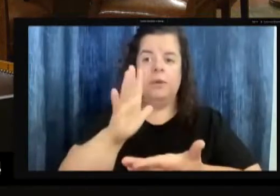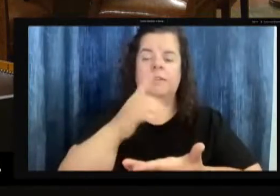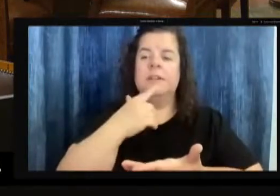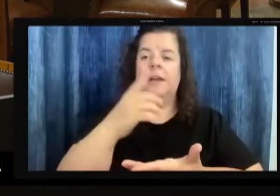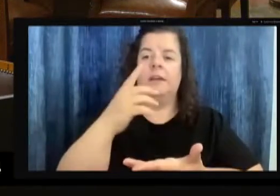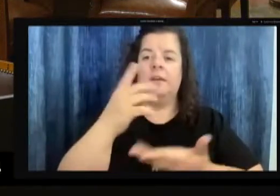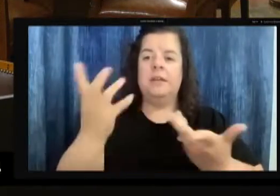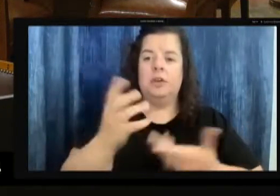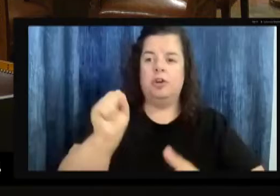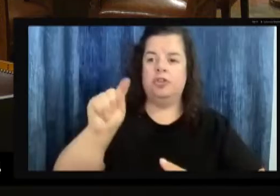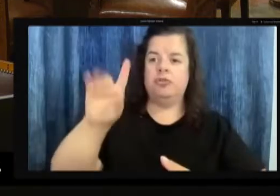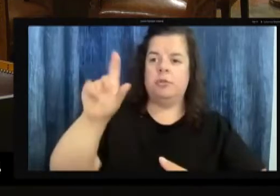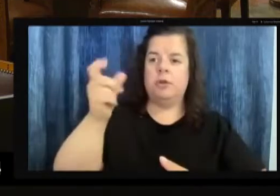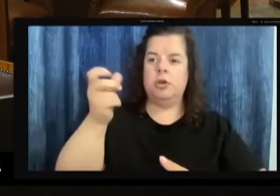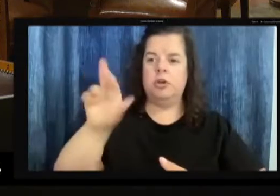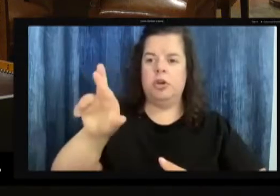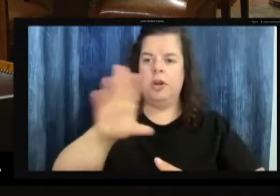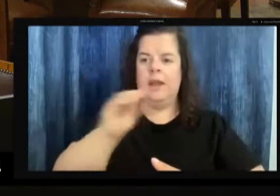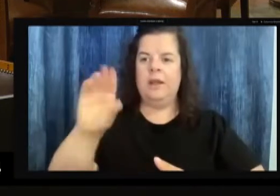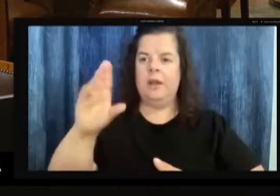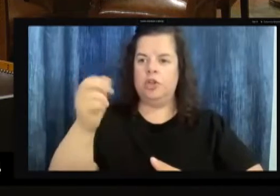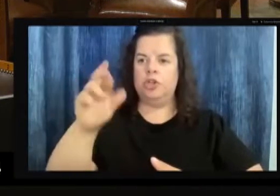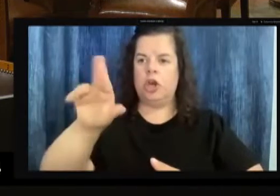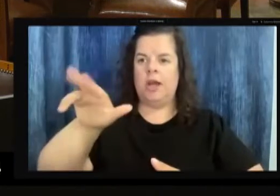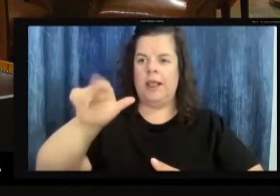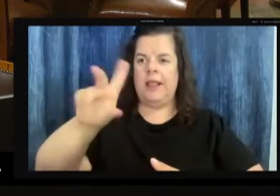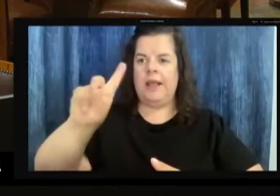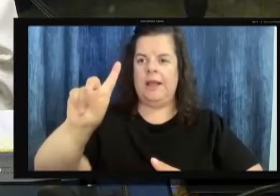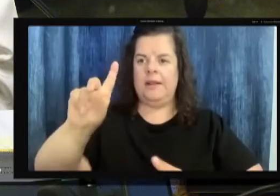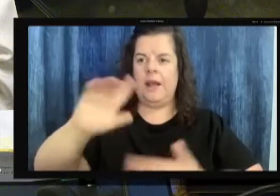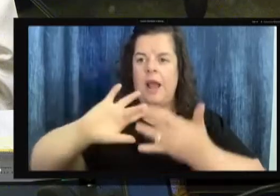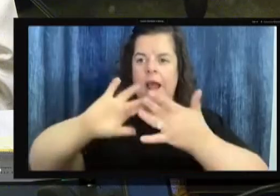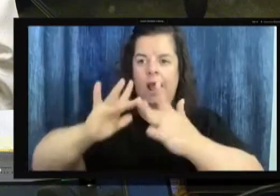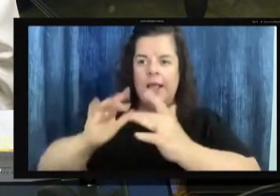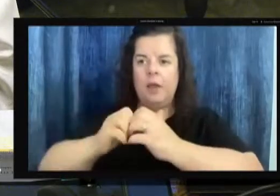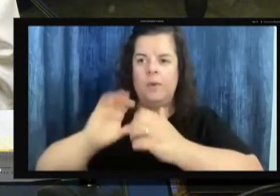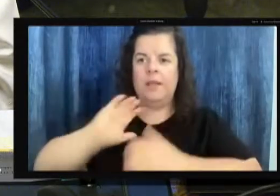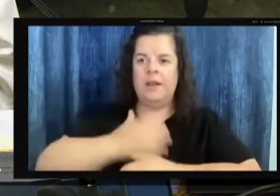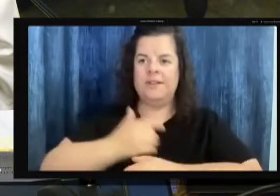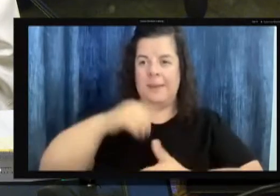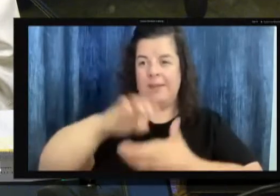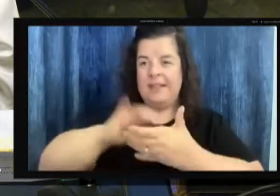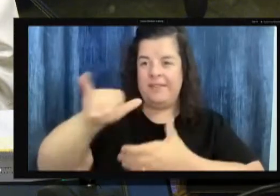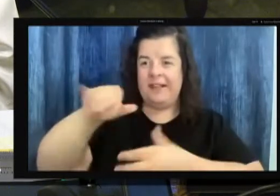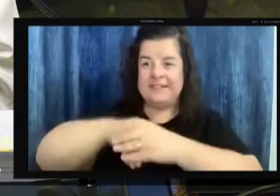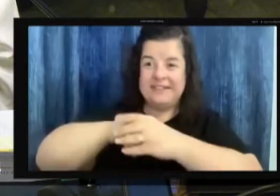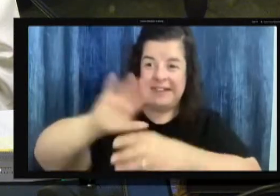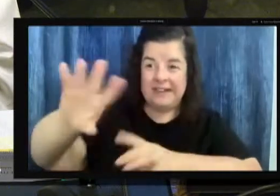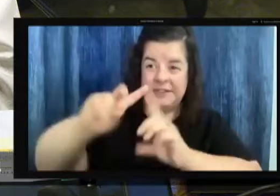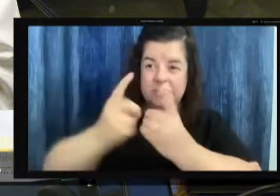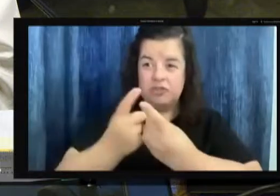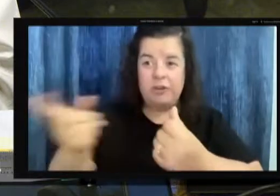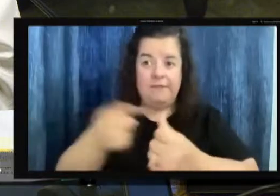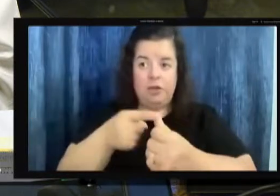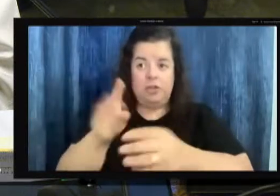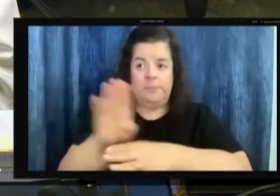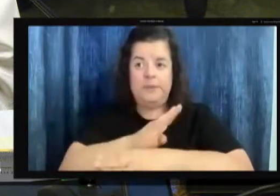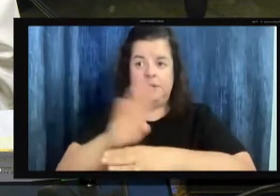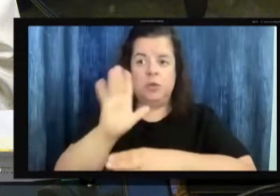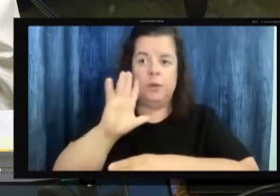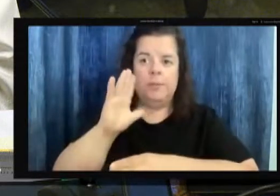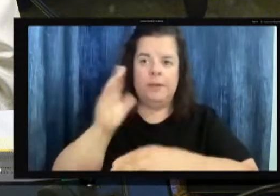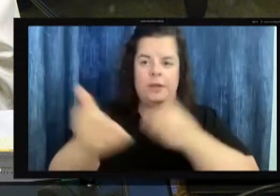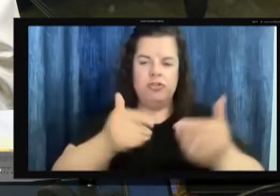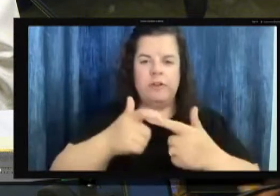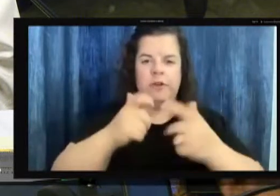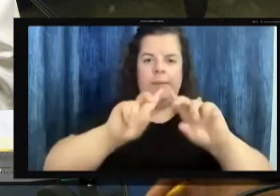Strasburger and Councilman Charlin, who is online with us, and I believe this is actually in his district. Our first order of business will be an introduction by the Department of